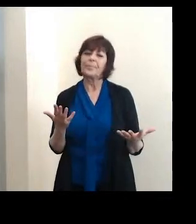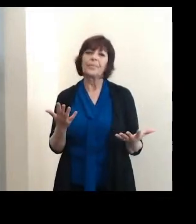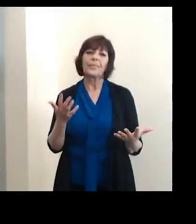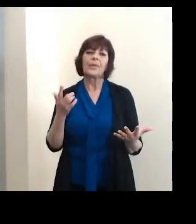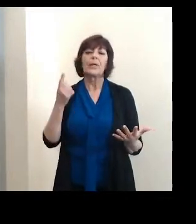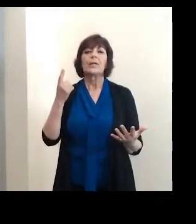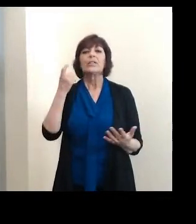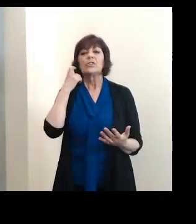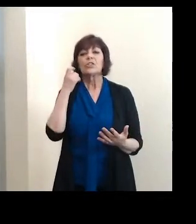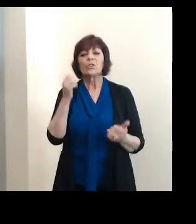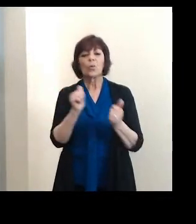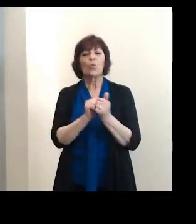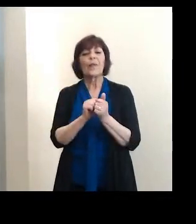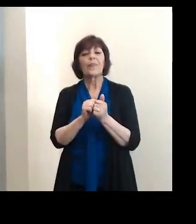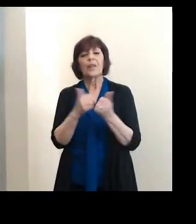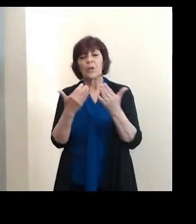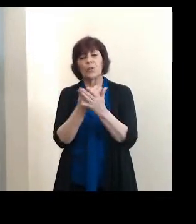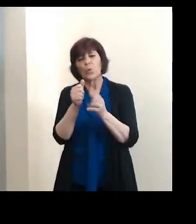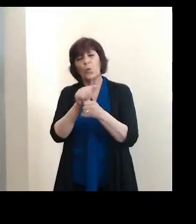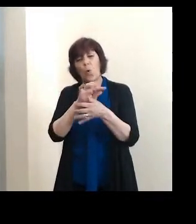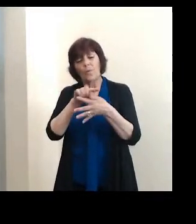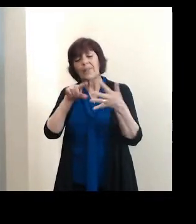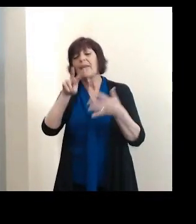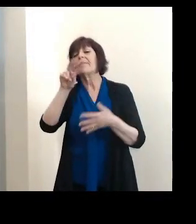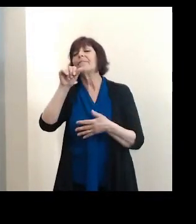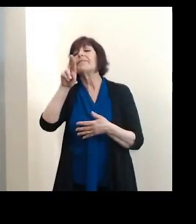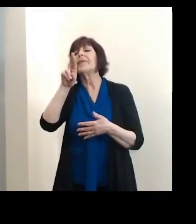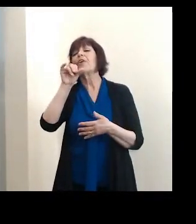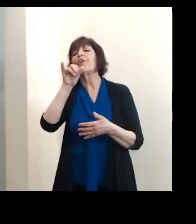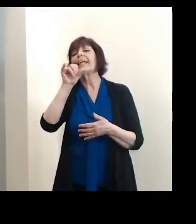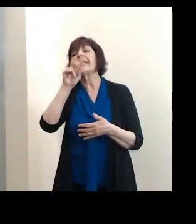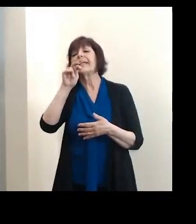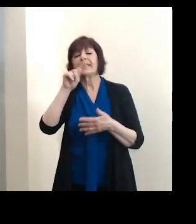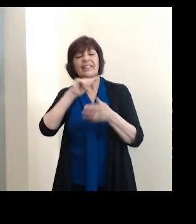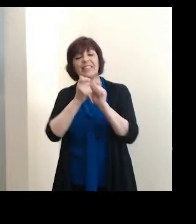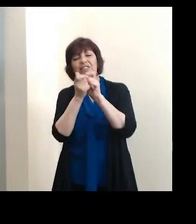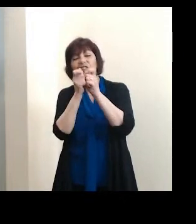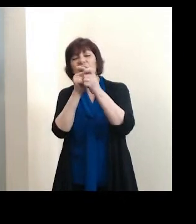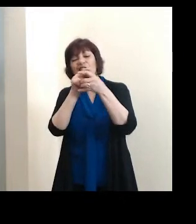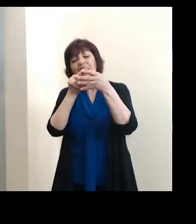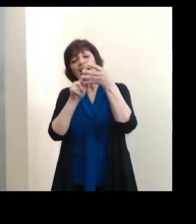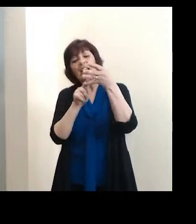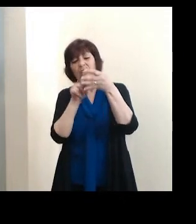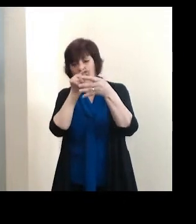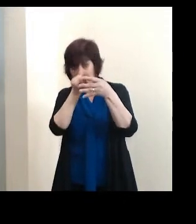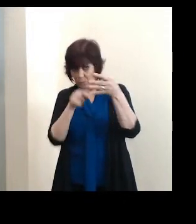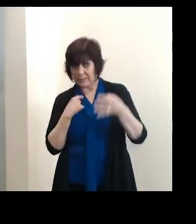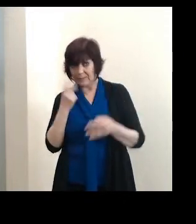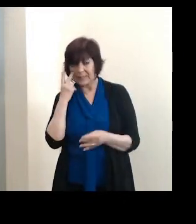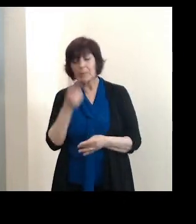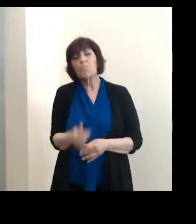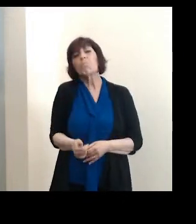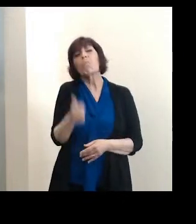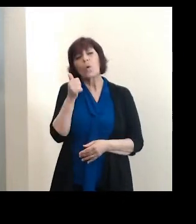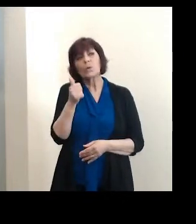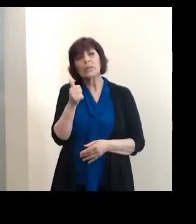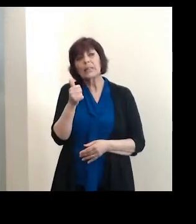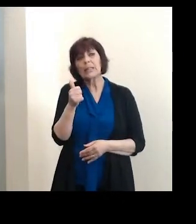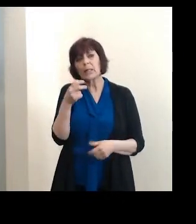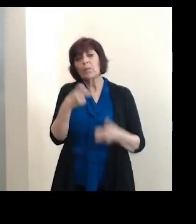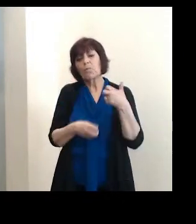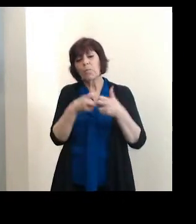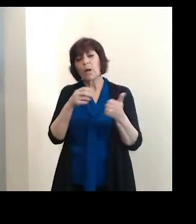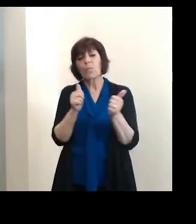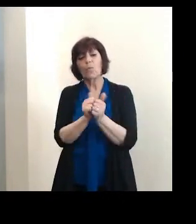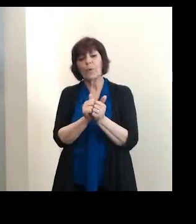Just in terms of the variants in general, the variants that we've seen in our community are really mostly a problem